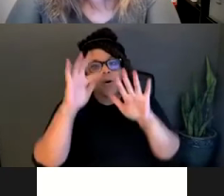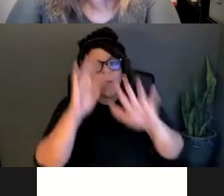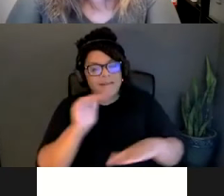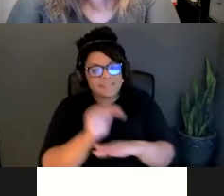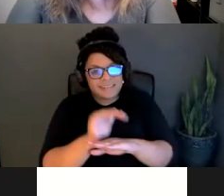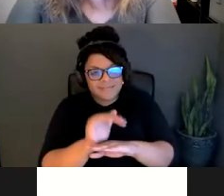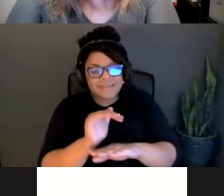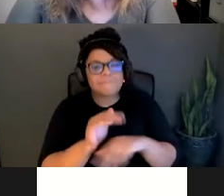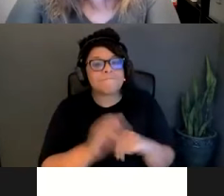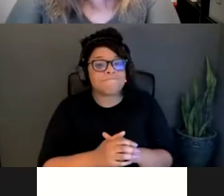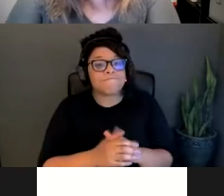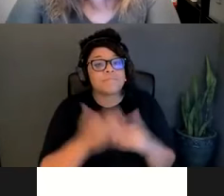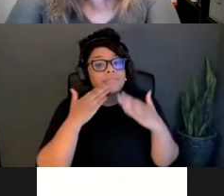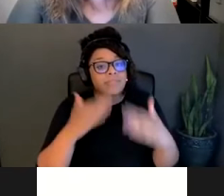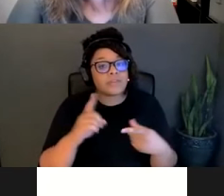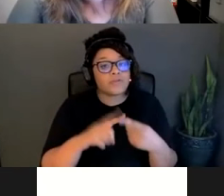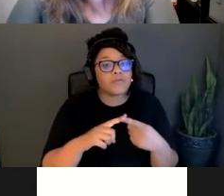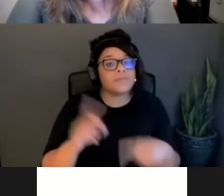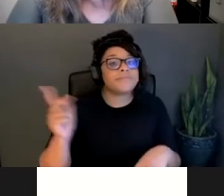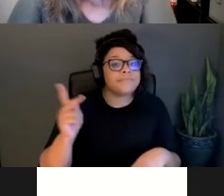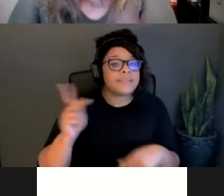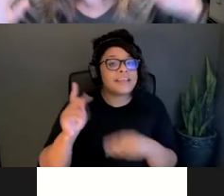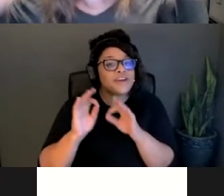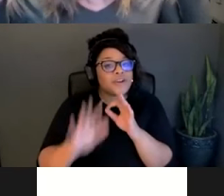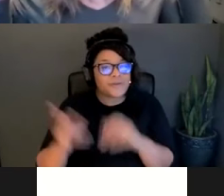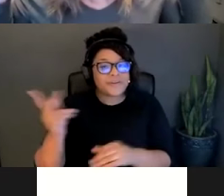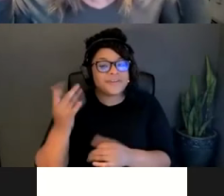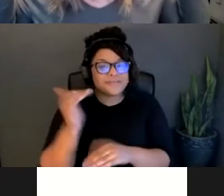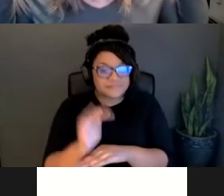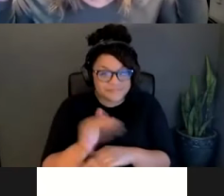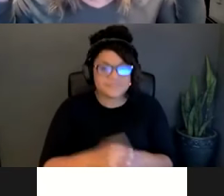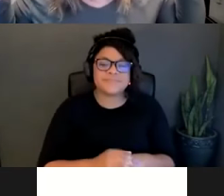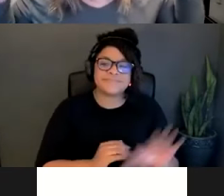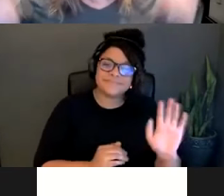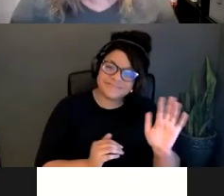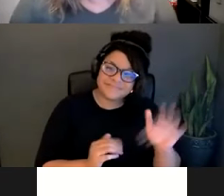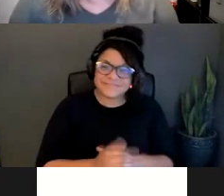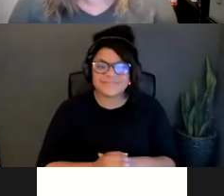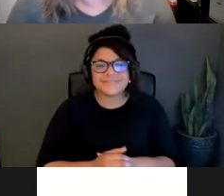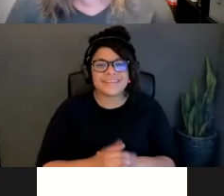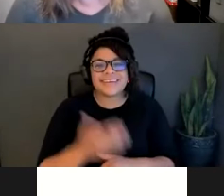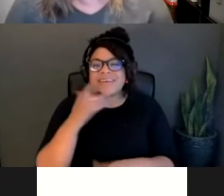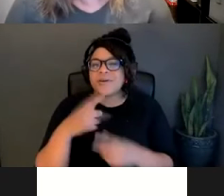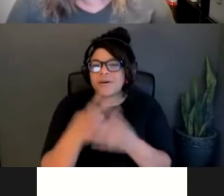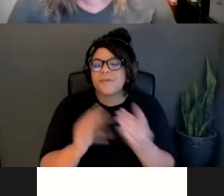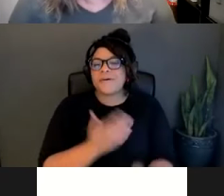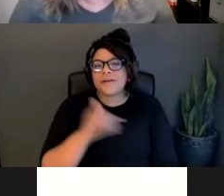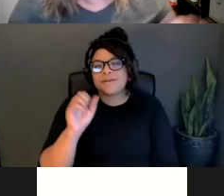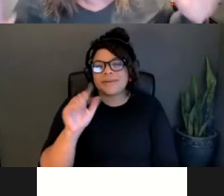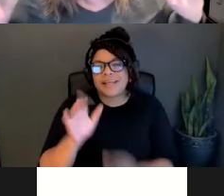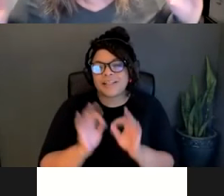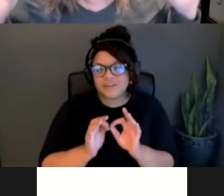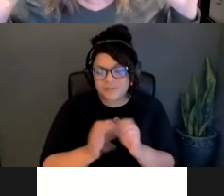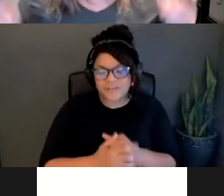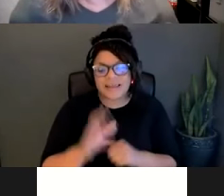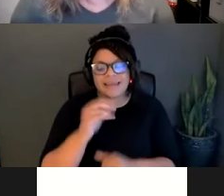evening. Thank you to our interpreters tonight, to both our ASL interpreters and to